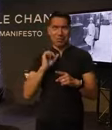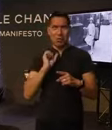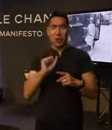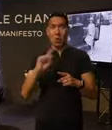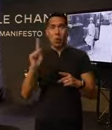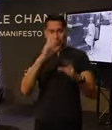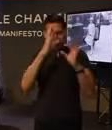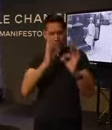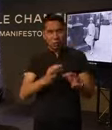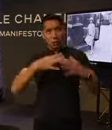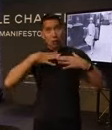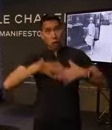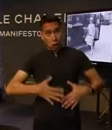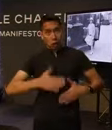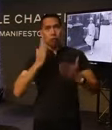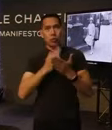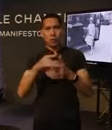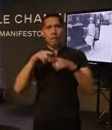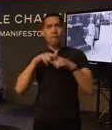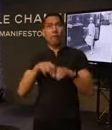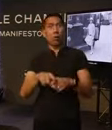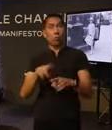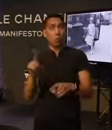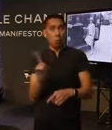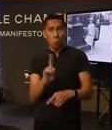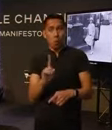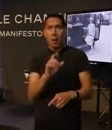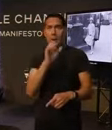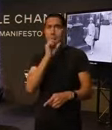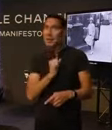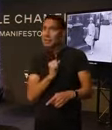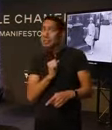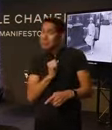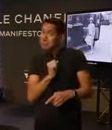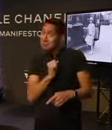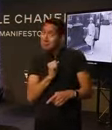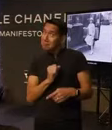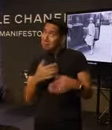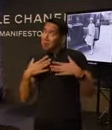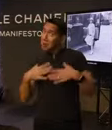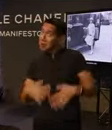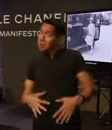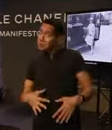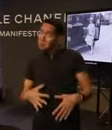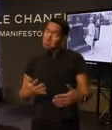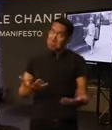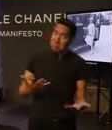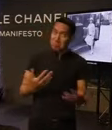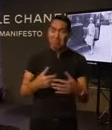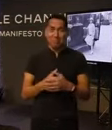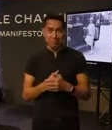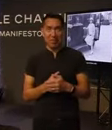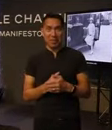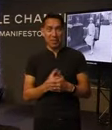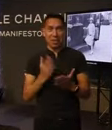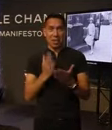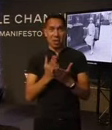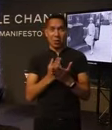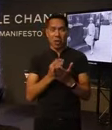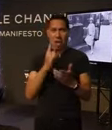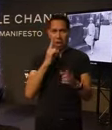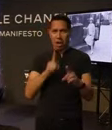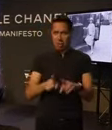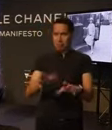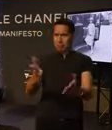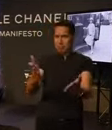of her clothing really was based on menswear and, you know, this cult of distinction of